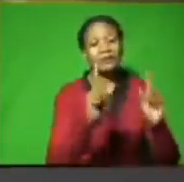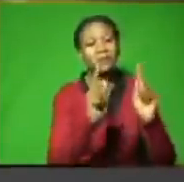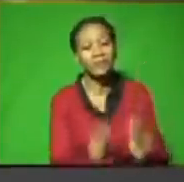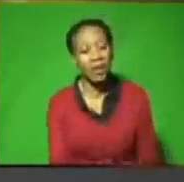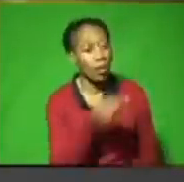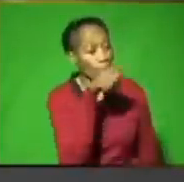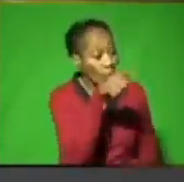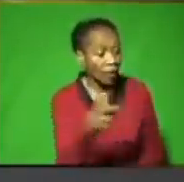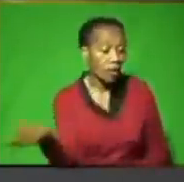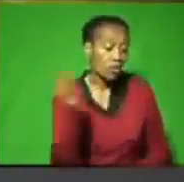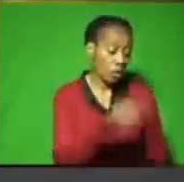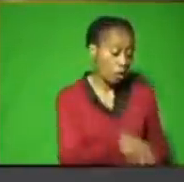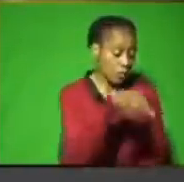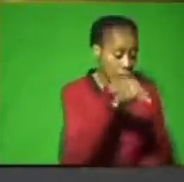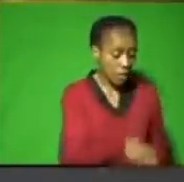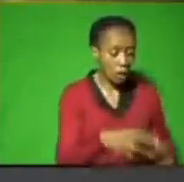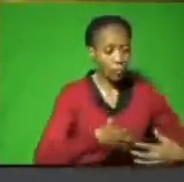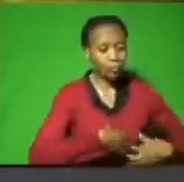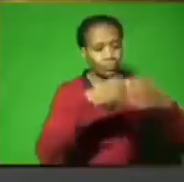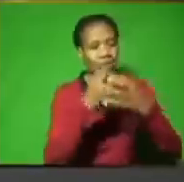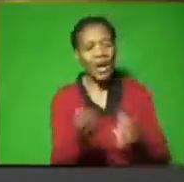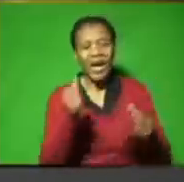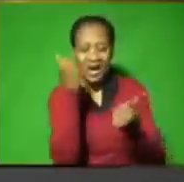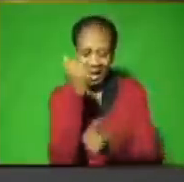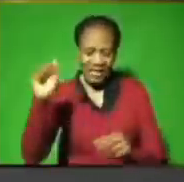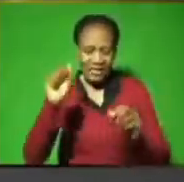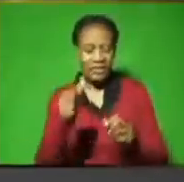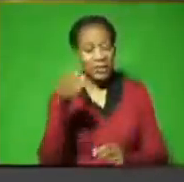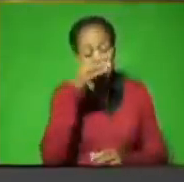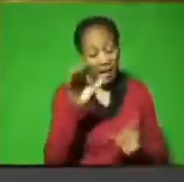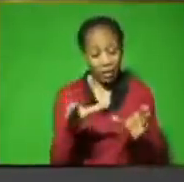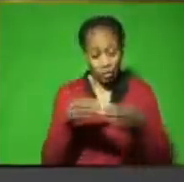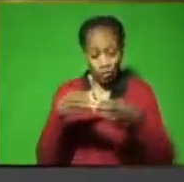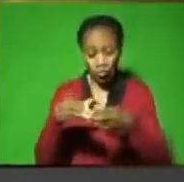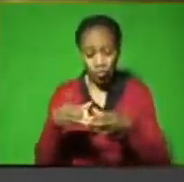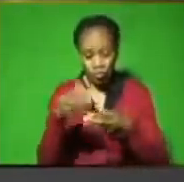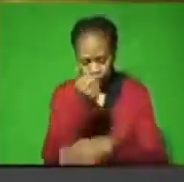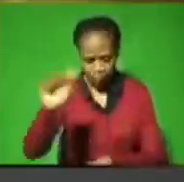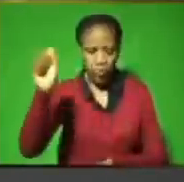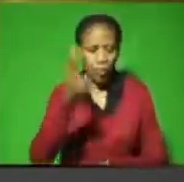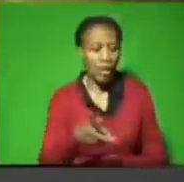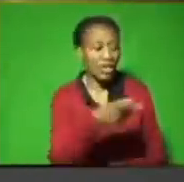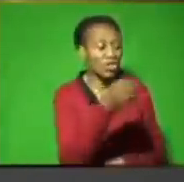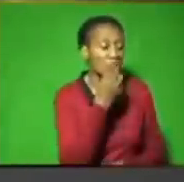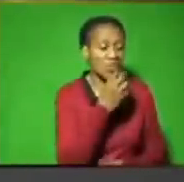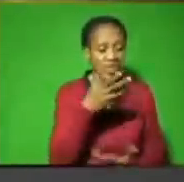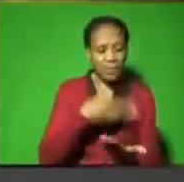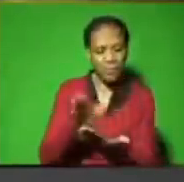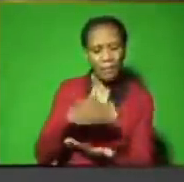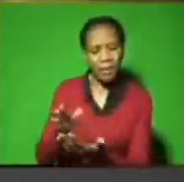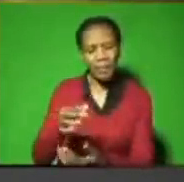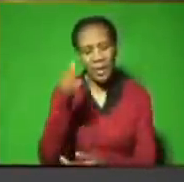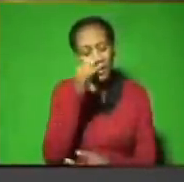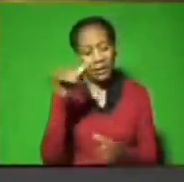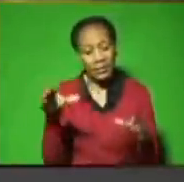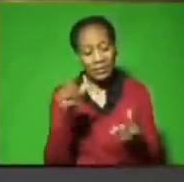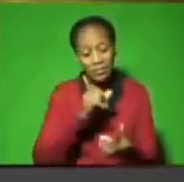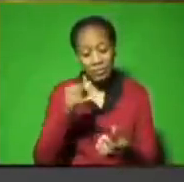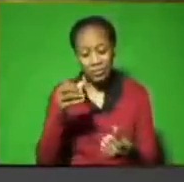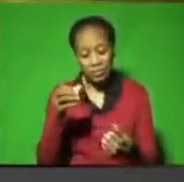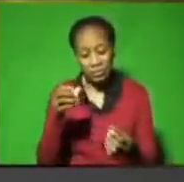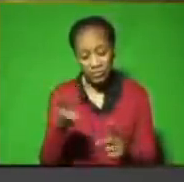came here and established anti-gang unit. You said you are going to fight gangsterism here in Cape